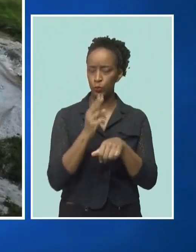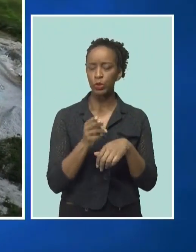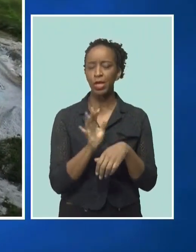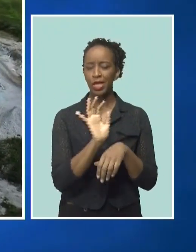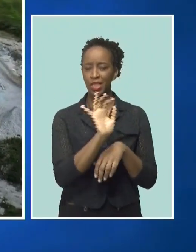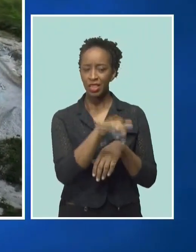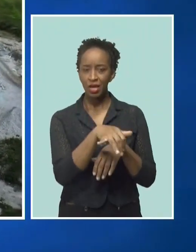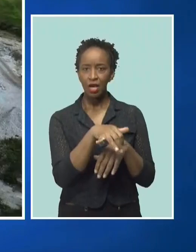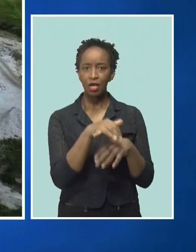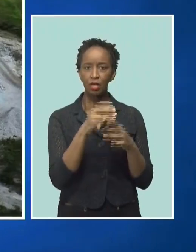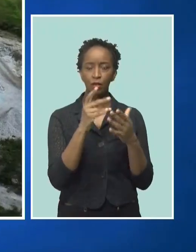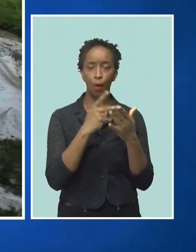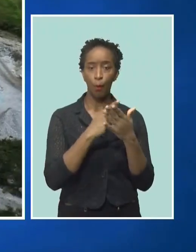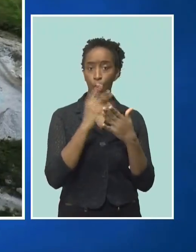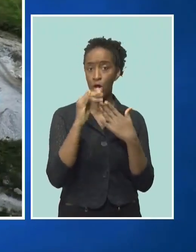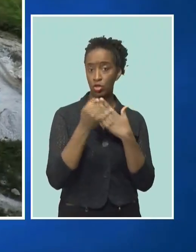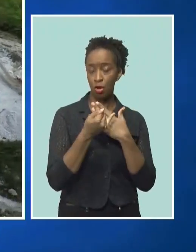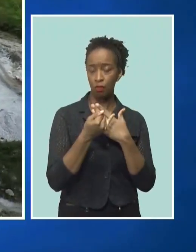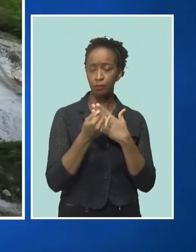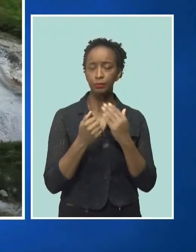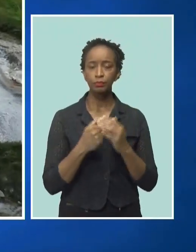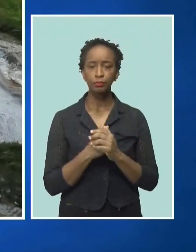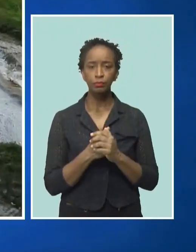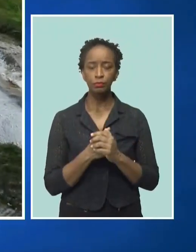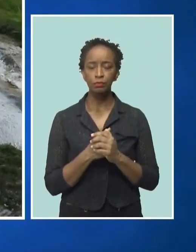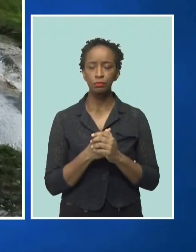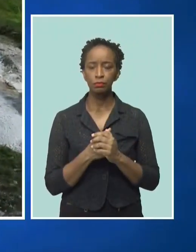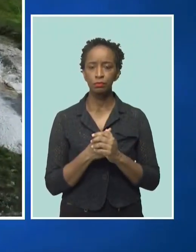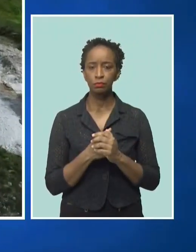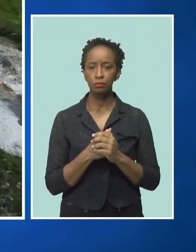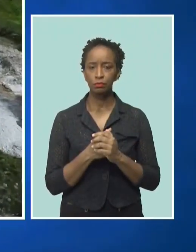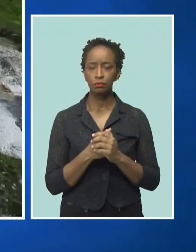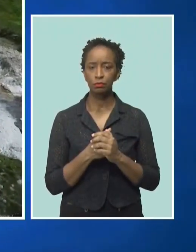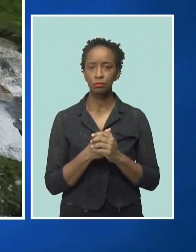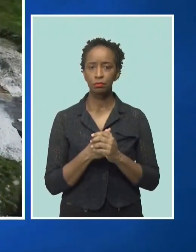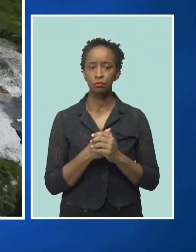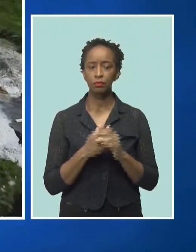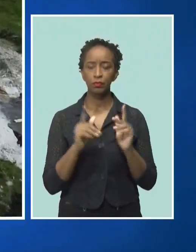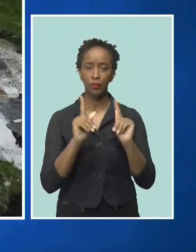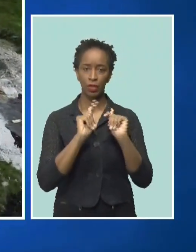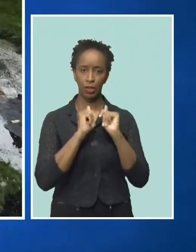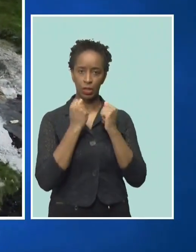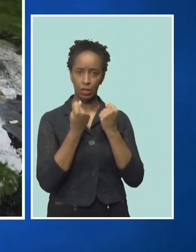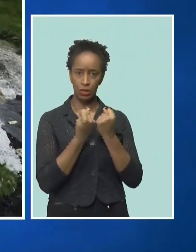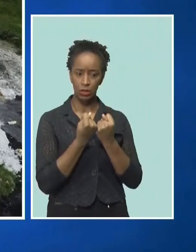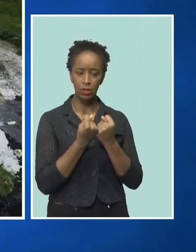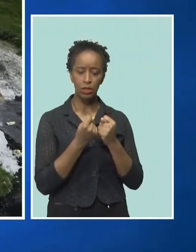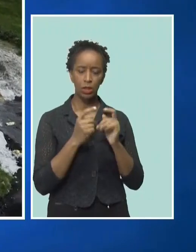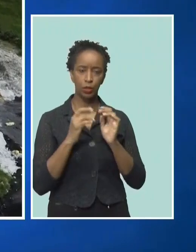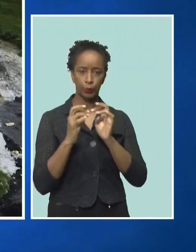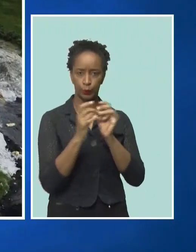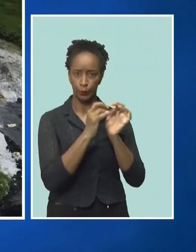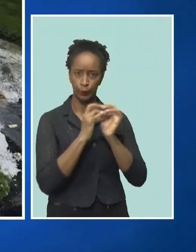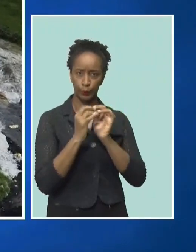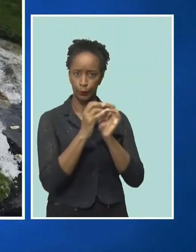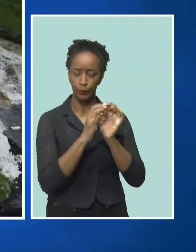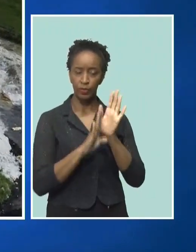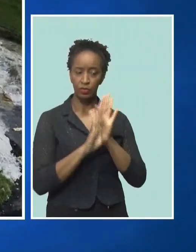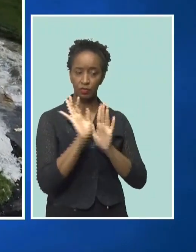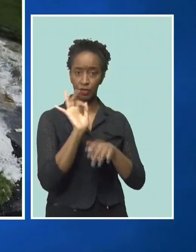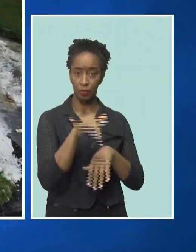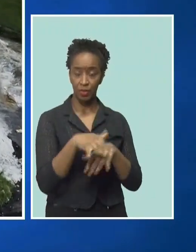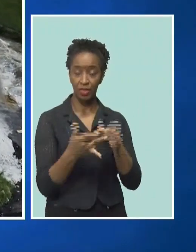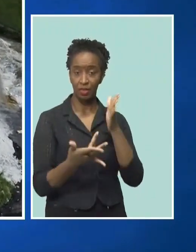project is that the teams that developed the technology, that deployed the technology, worked very closely